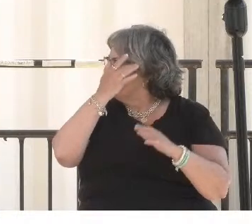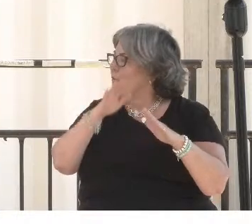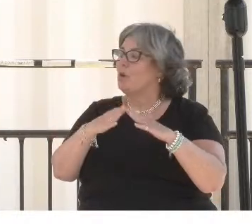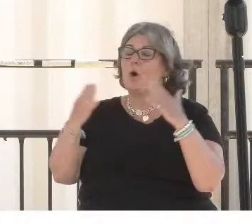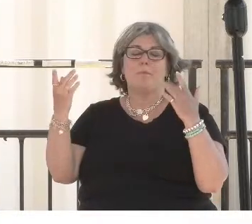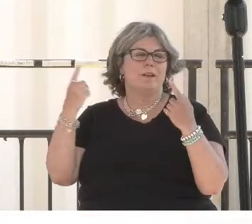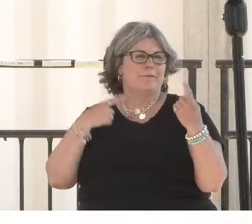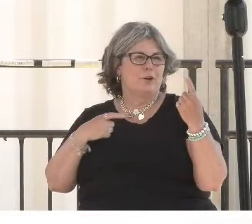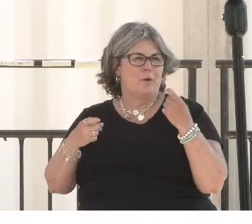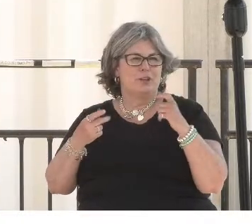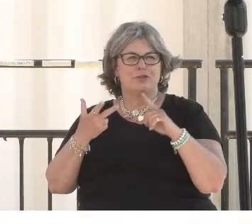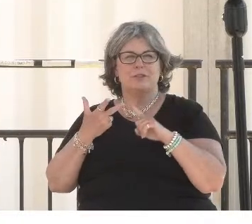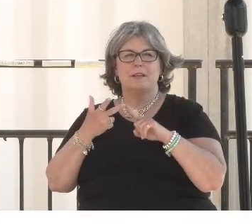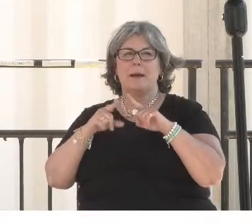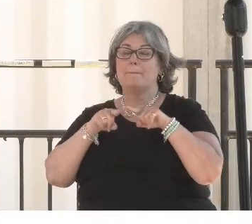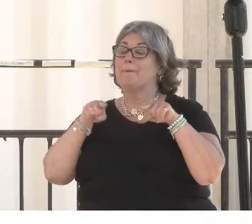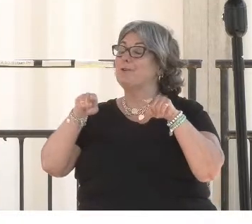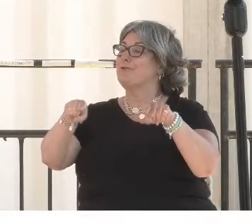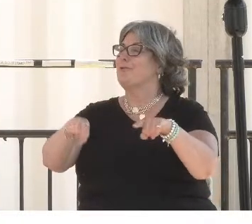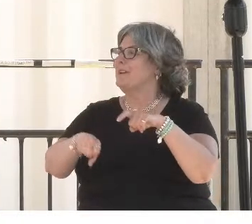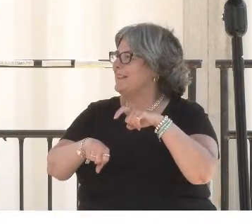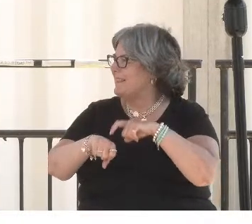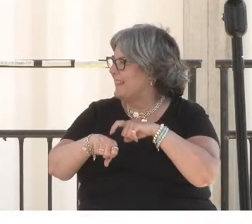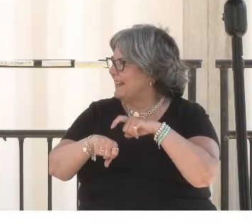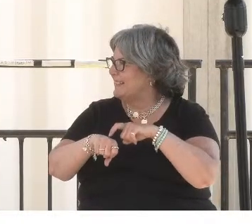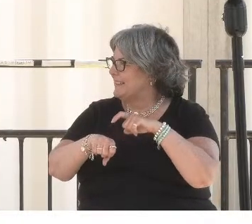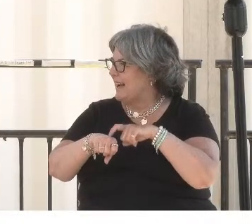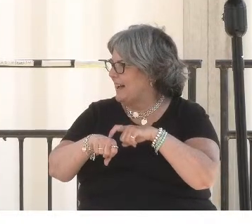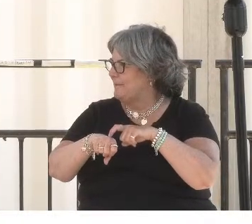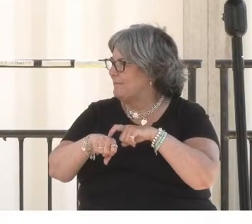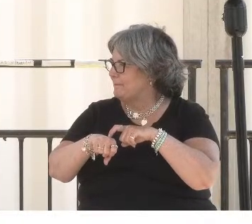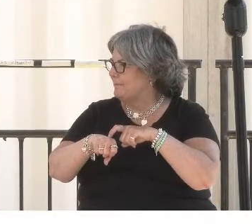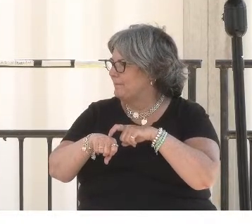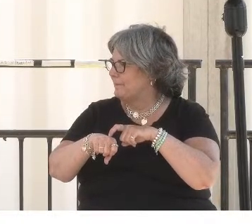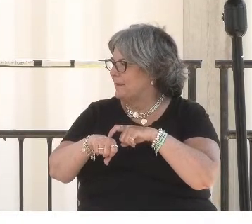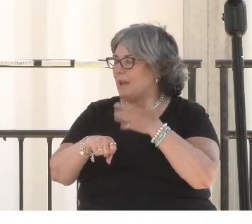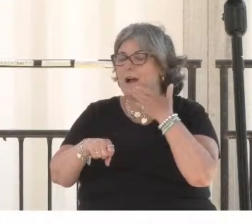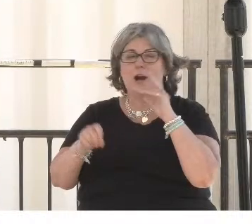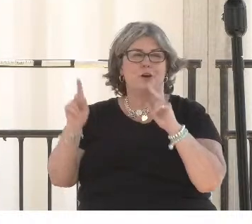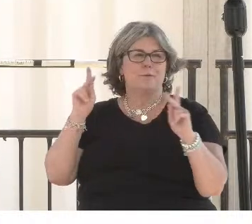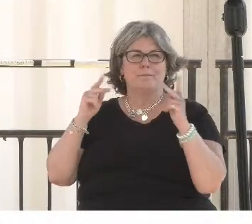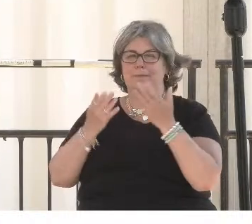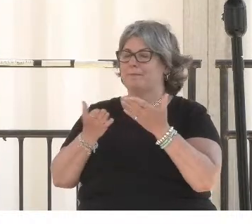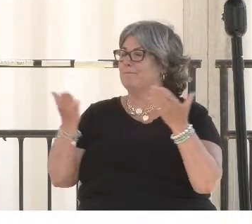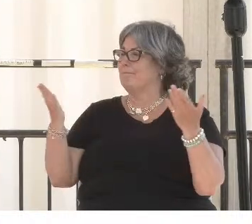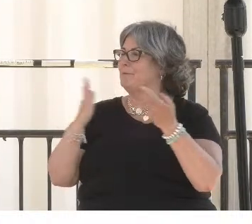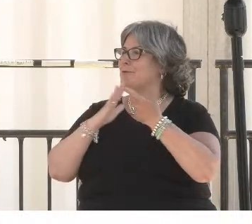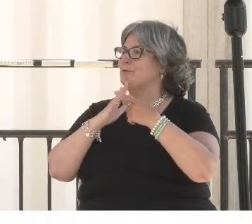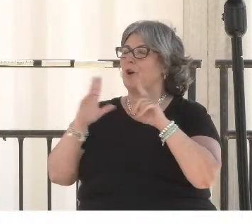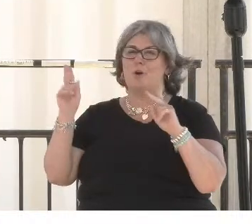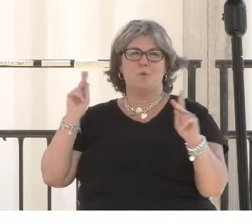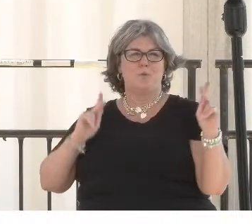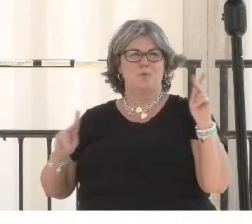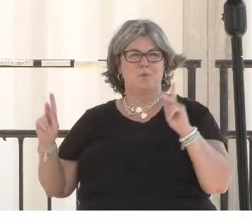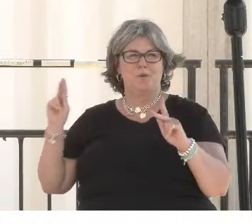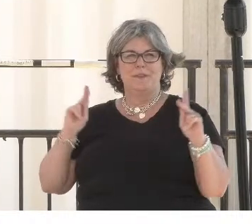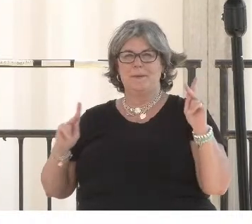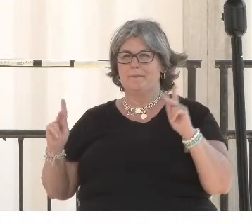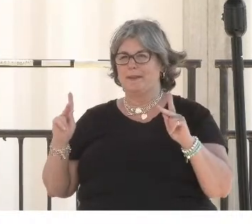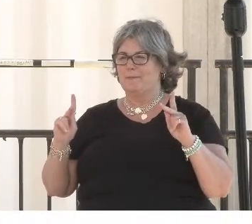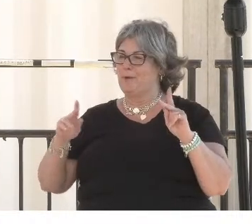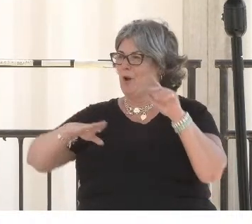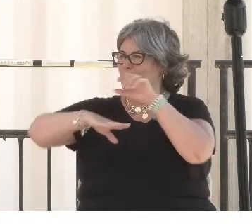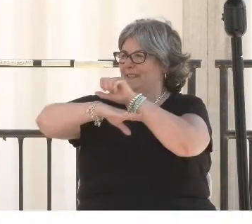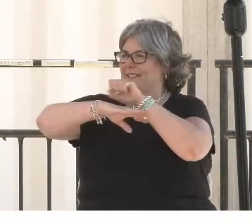open it up for that. But in the meantime, let me get it right over to our good folks who are there. So we'll start with the folks on